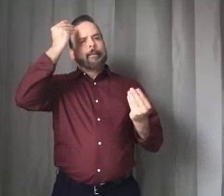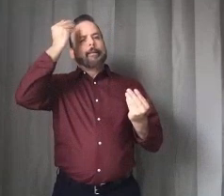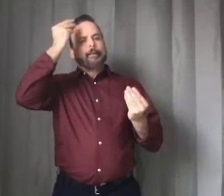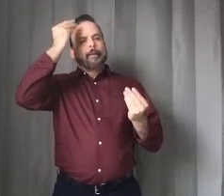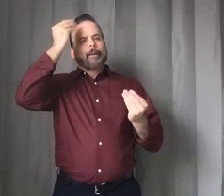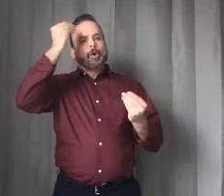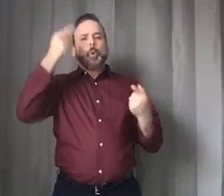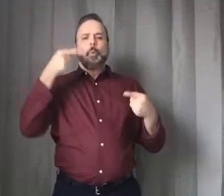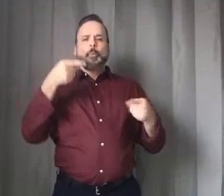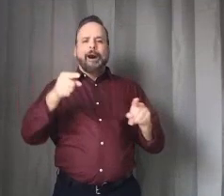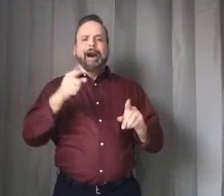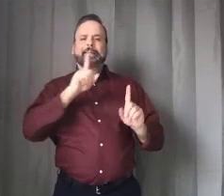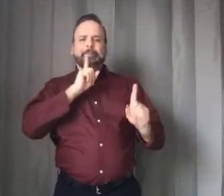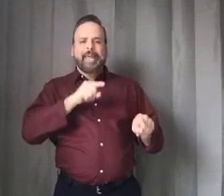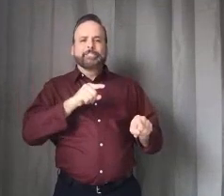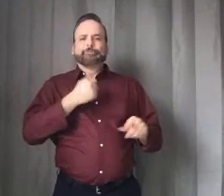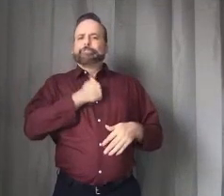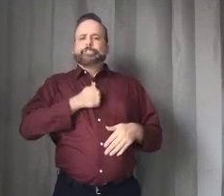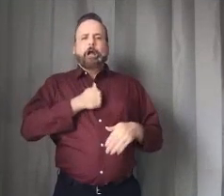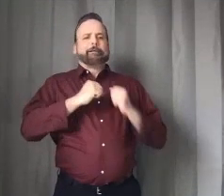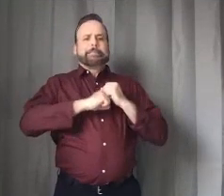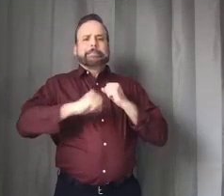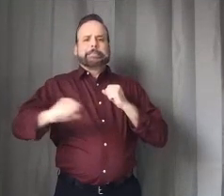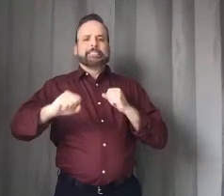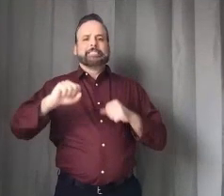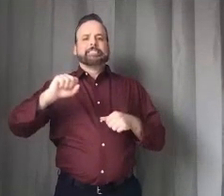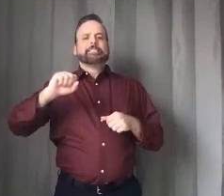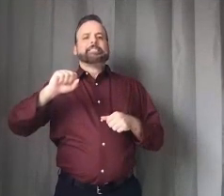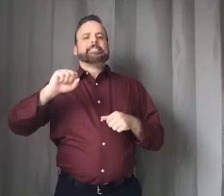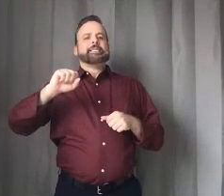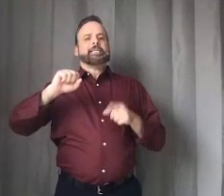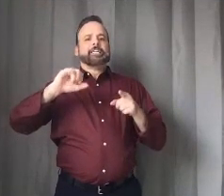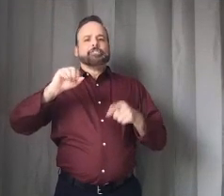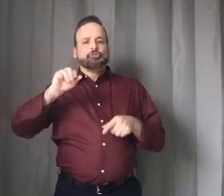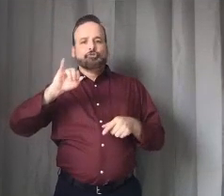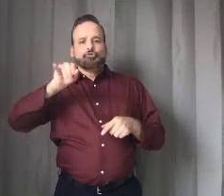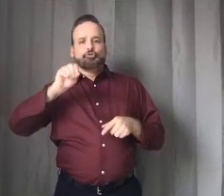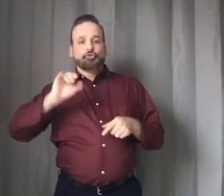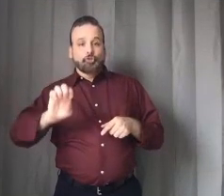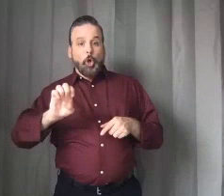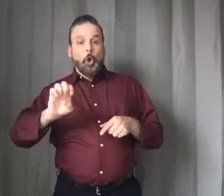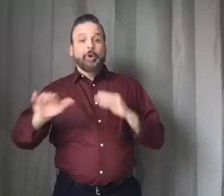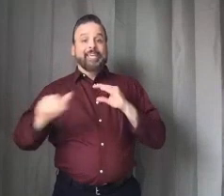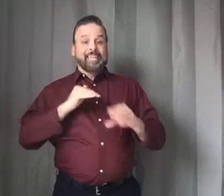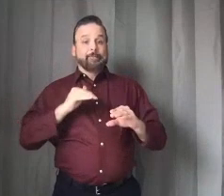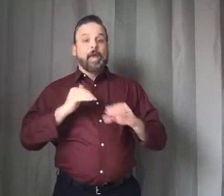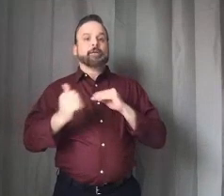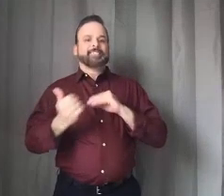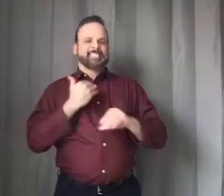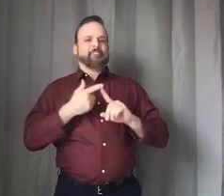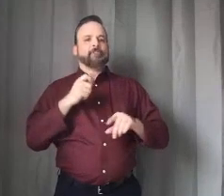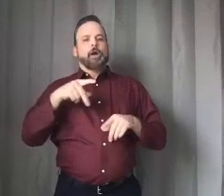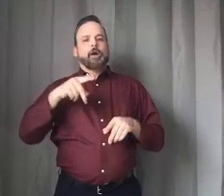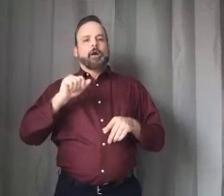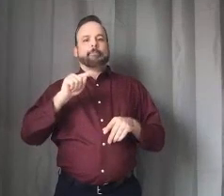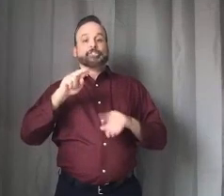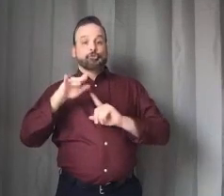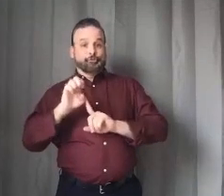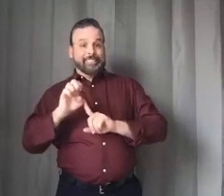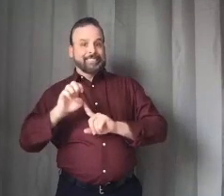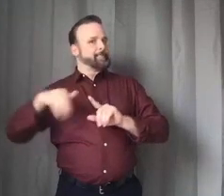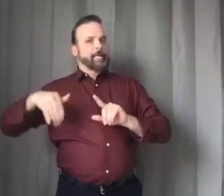answer. So I'm sorry if it sounds like I'm rambling. Joe basically emailed me and sent along the message from Patrice because I hadn't known Patrice